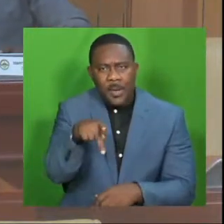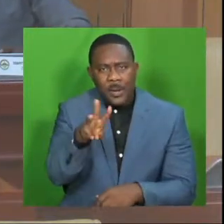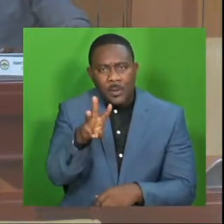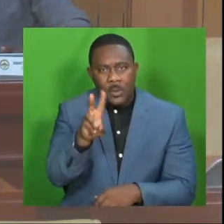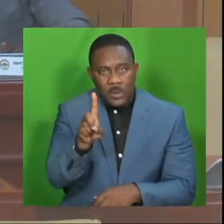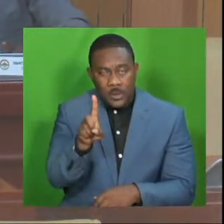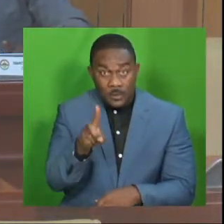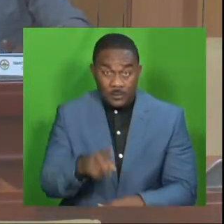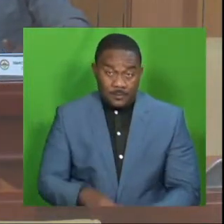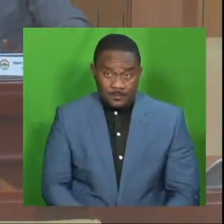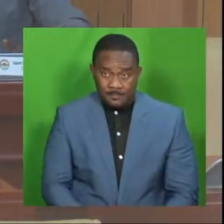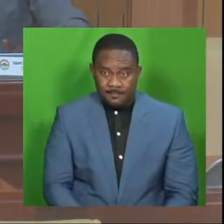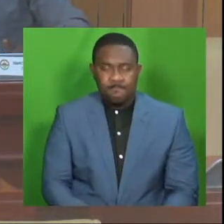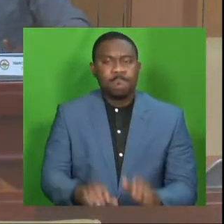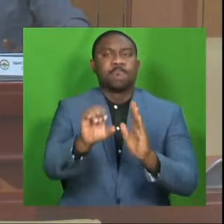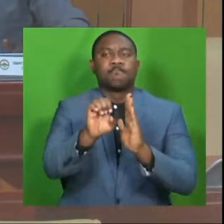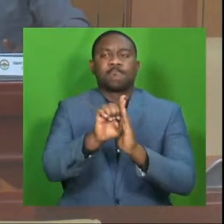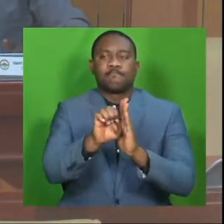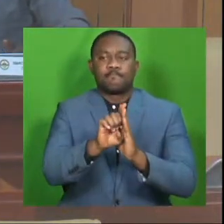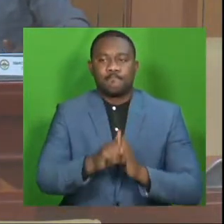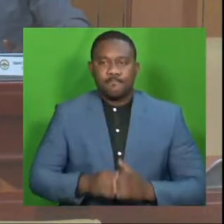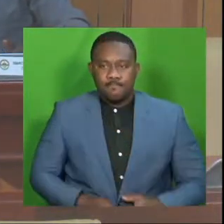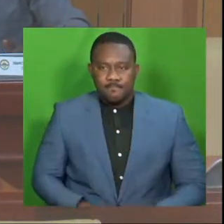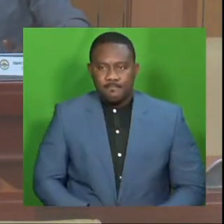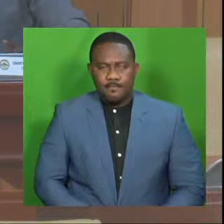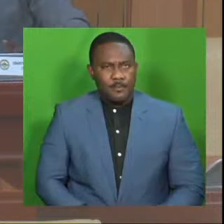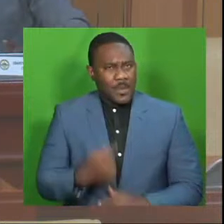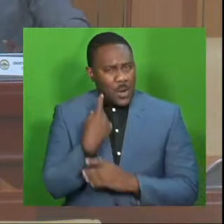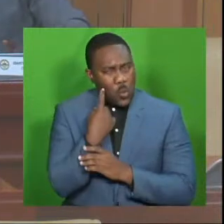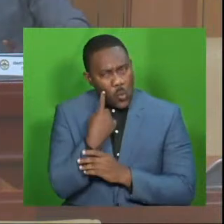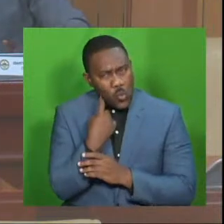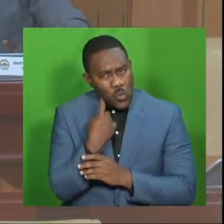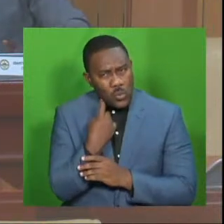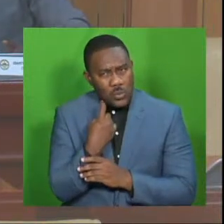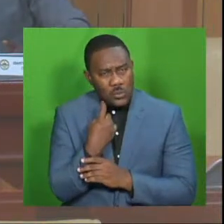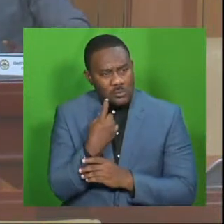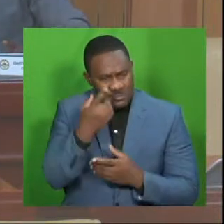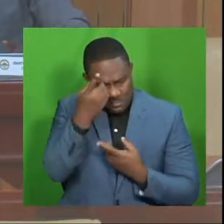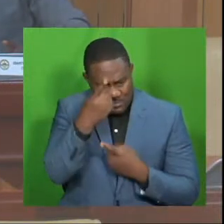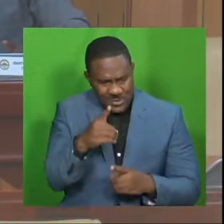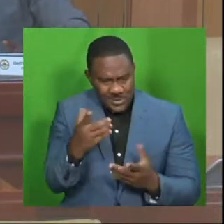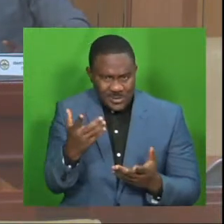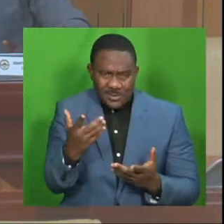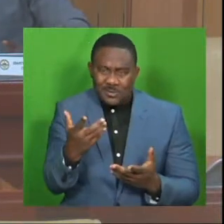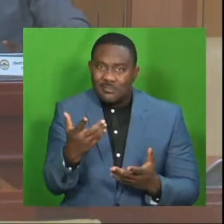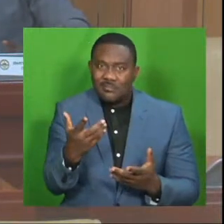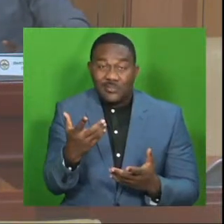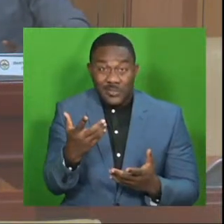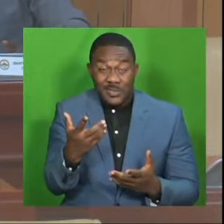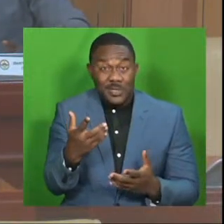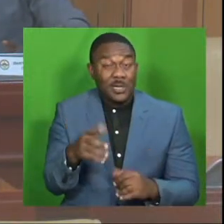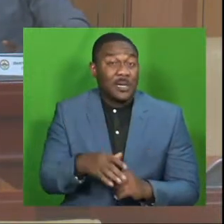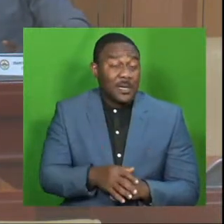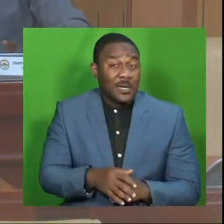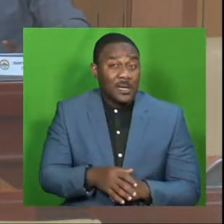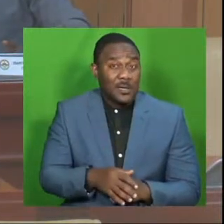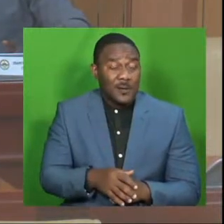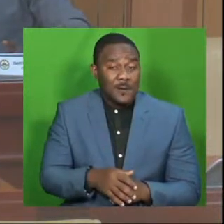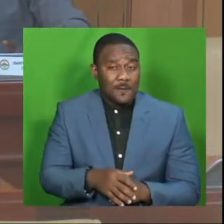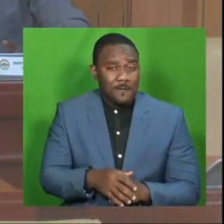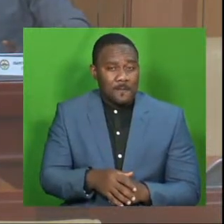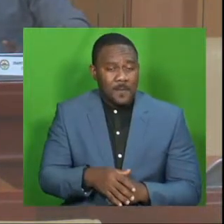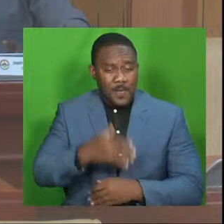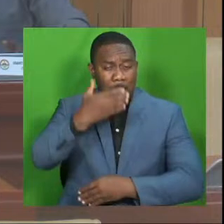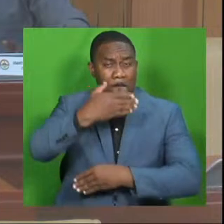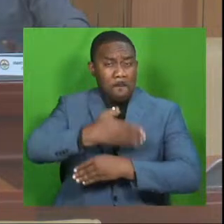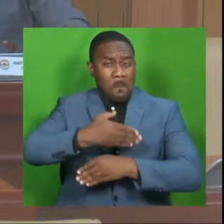disability. For example, the recent decision to close all toll booths across the country. Mr.